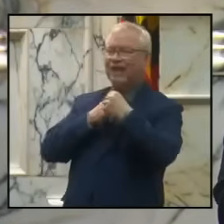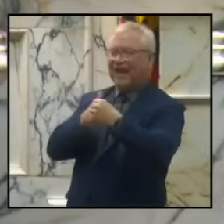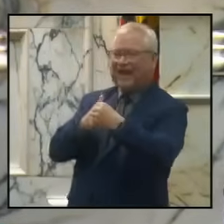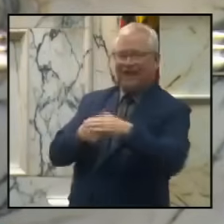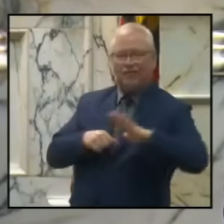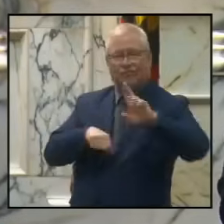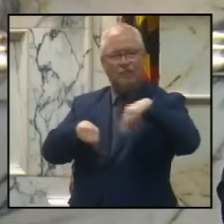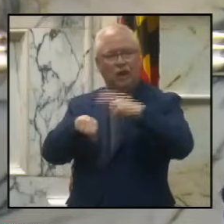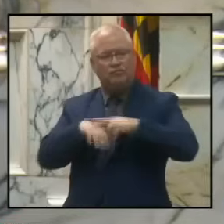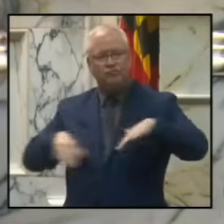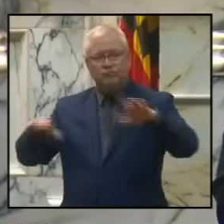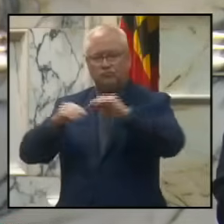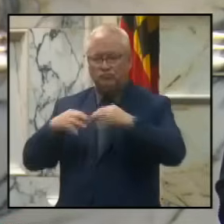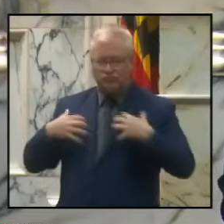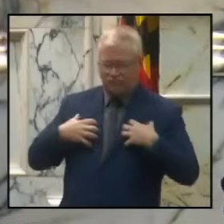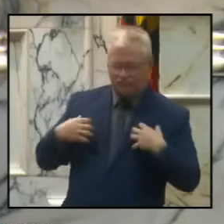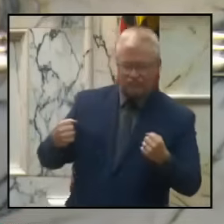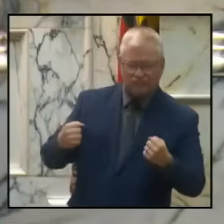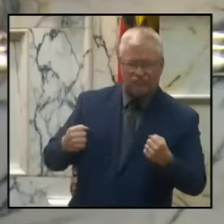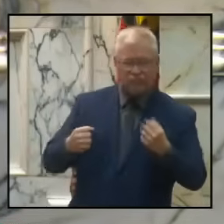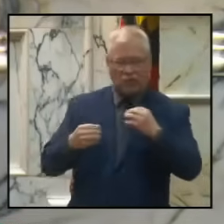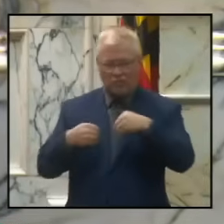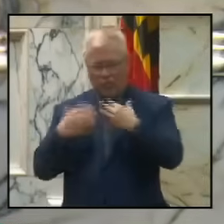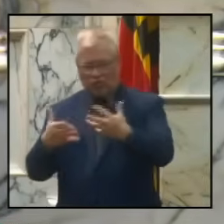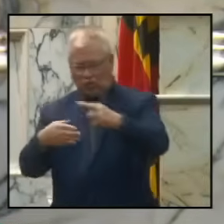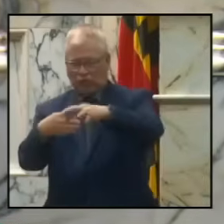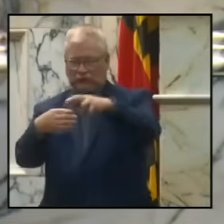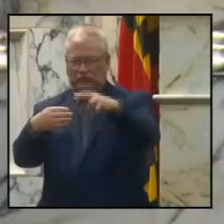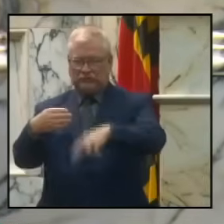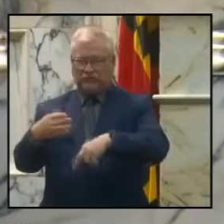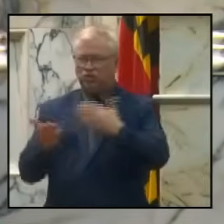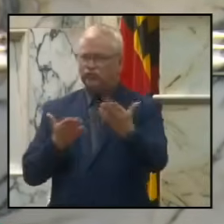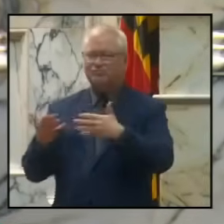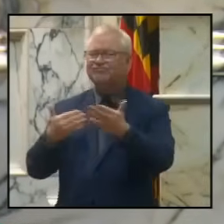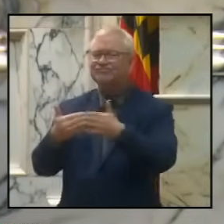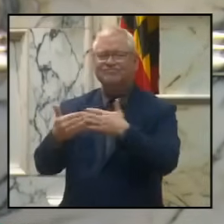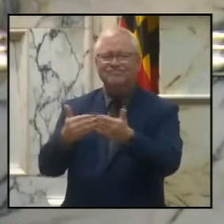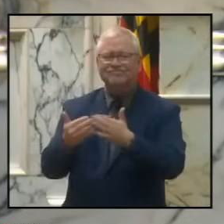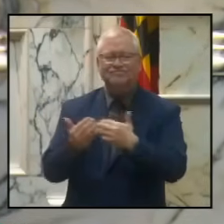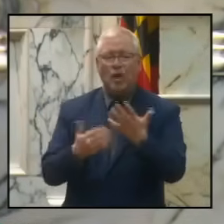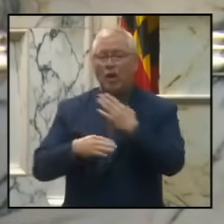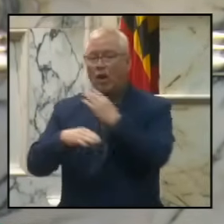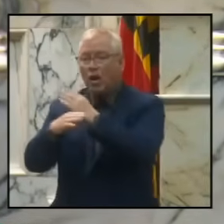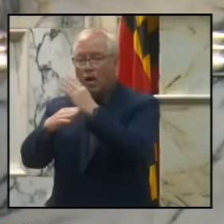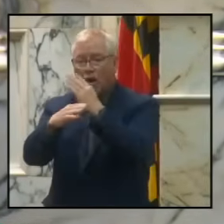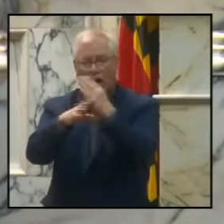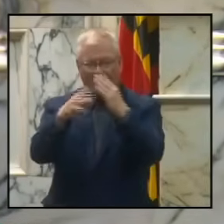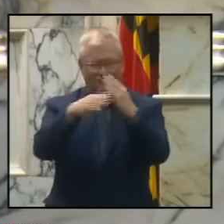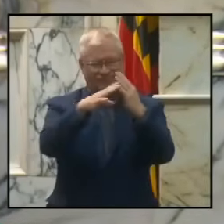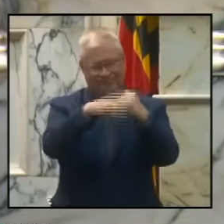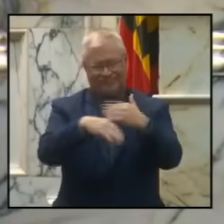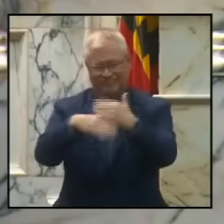the results for the people that we serve, no matter the obstacles that are thrown in our way.